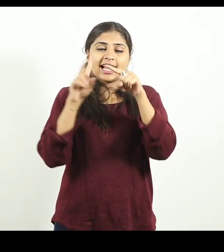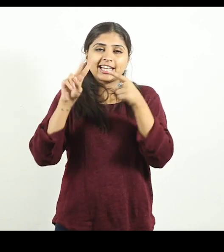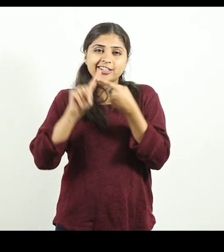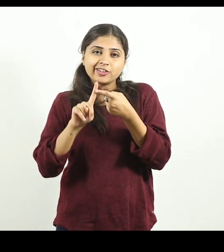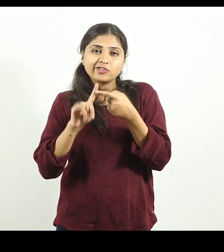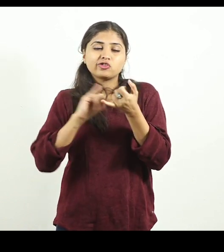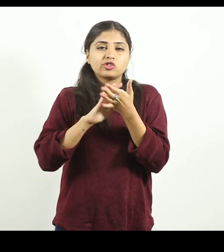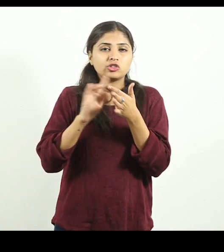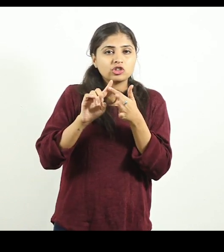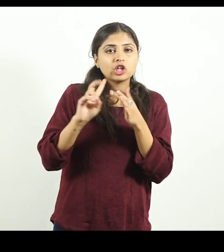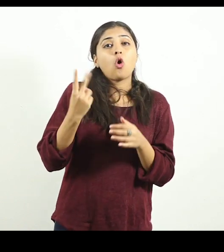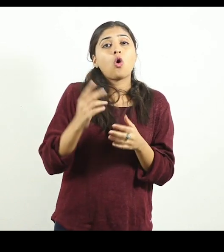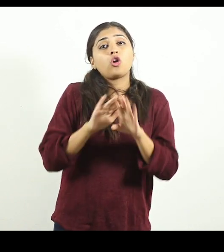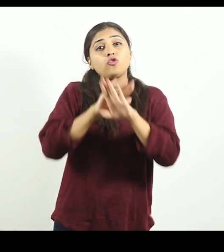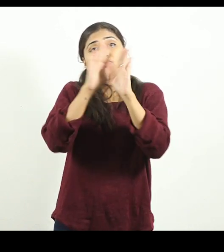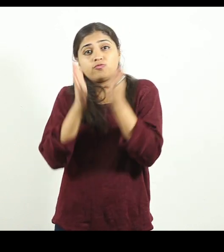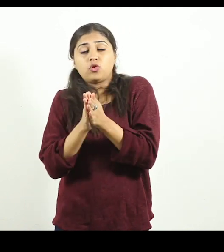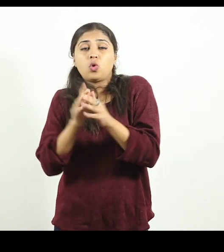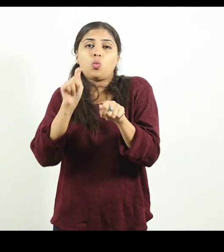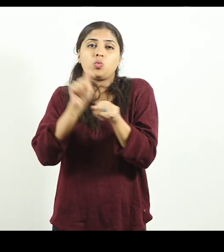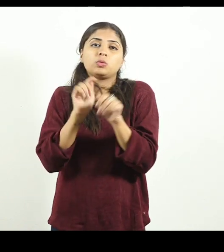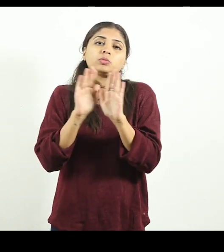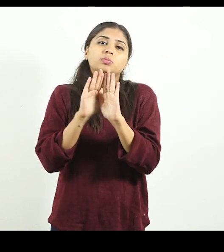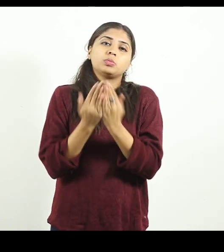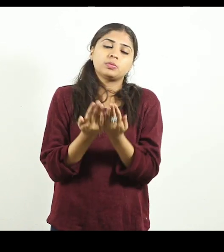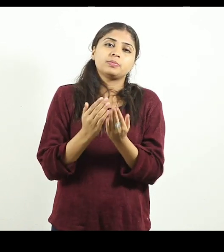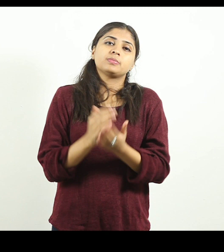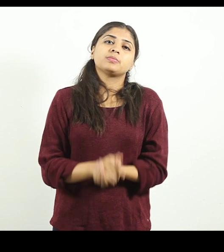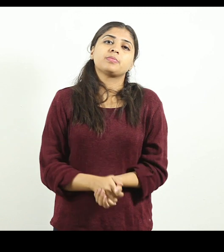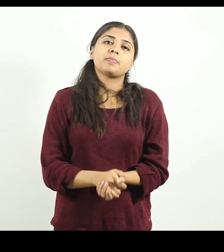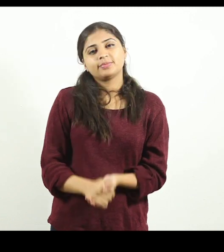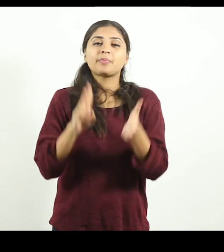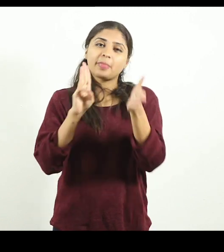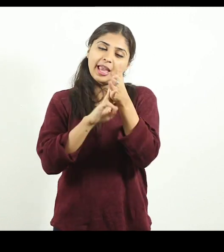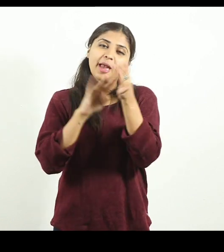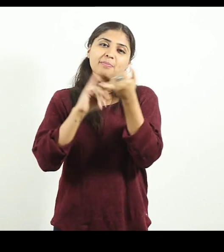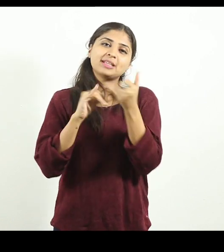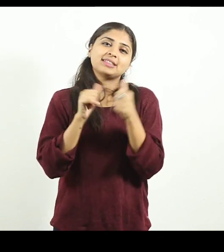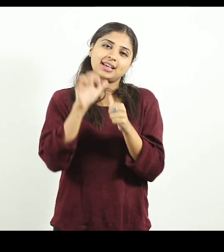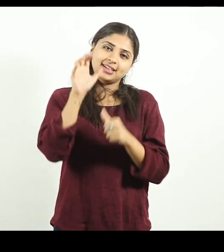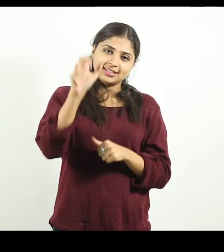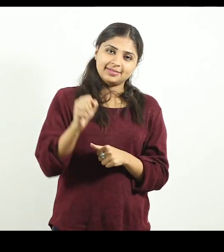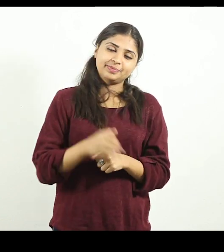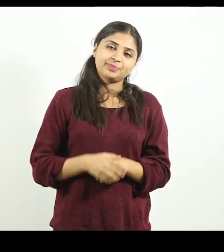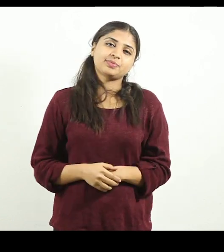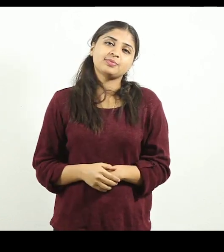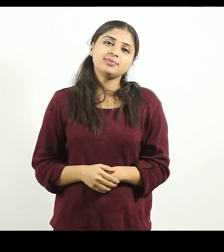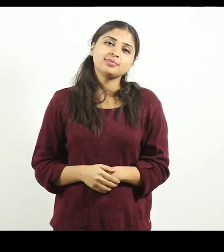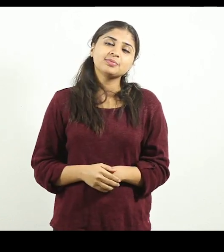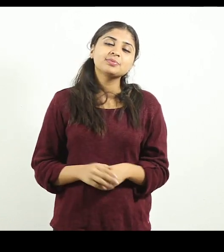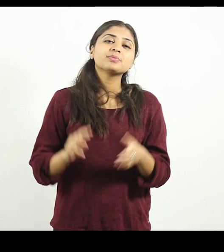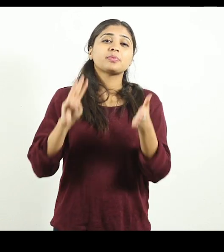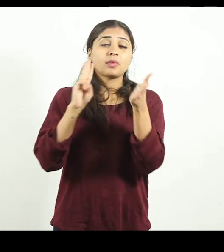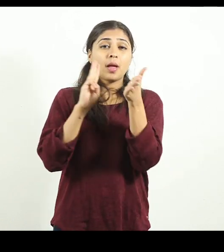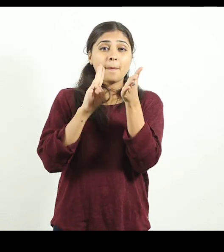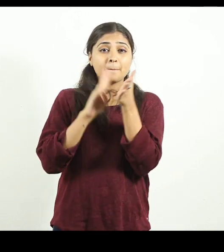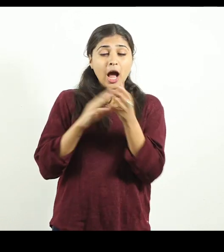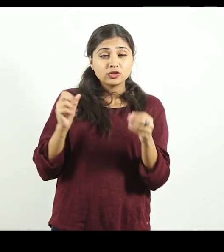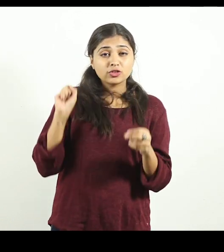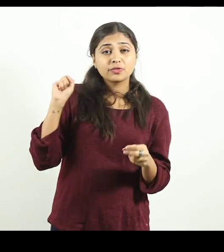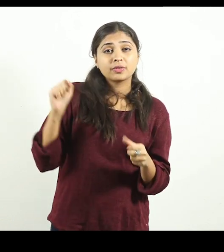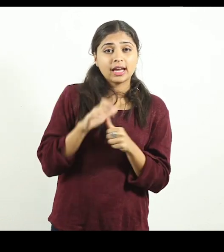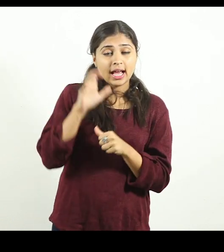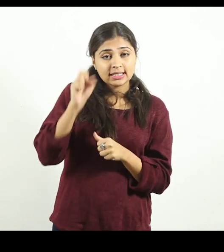Workbook. Click Print. MS Access. MS Access is a relational